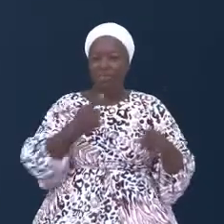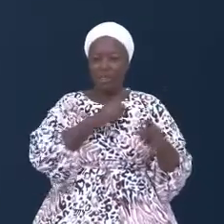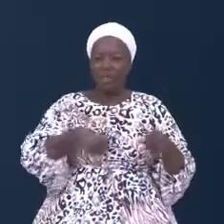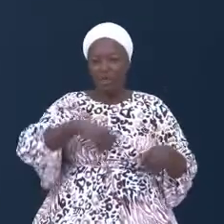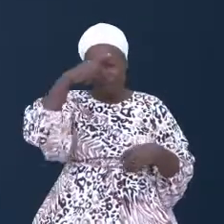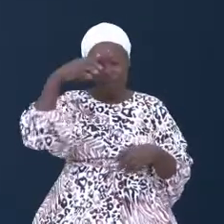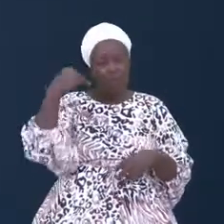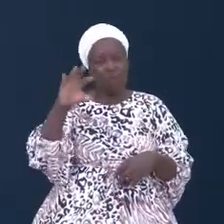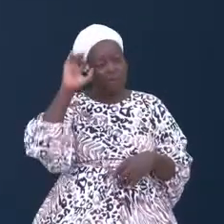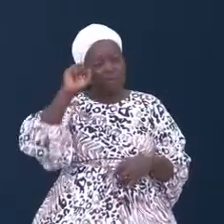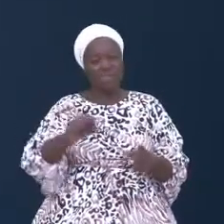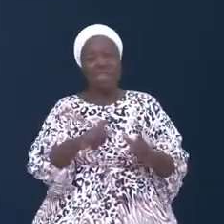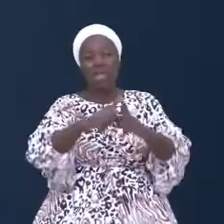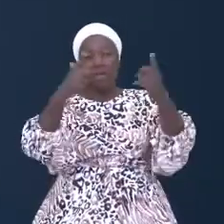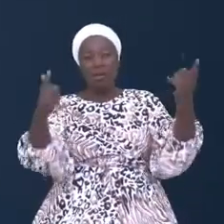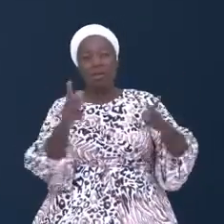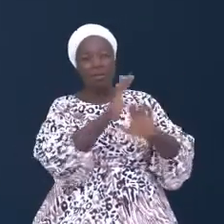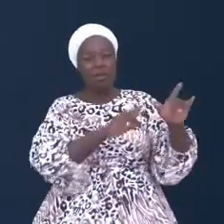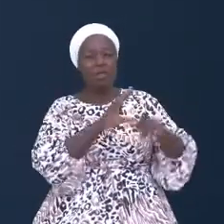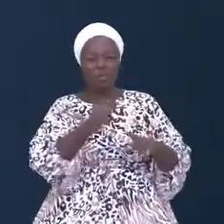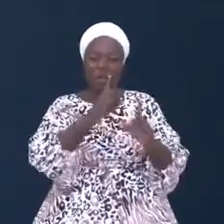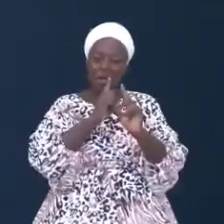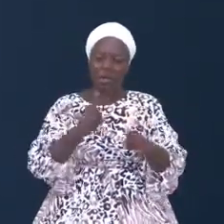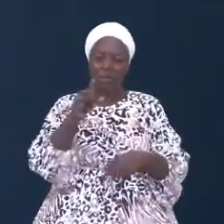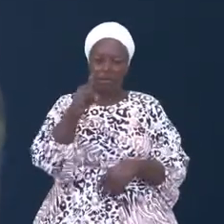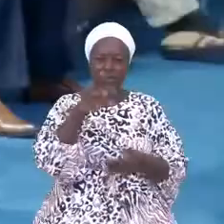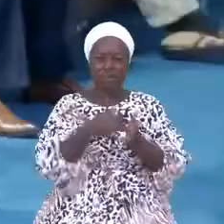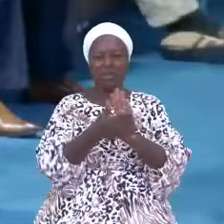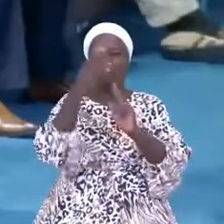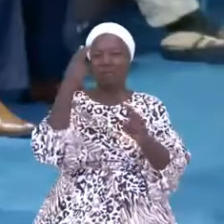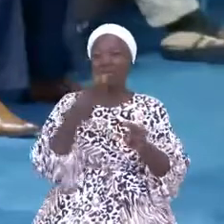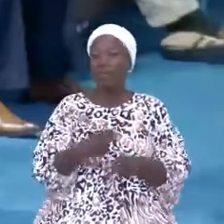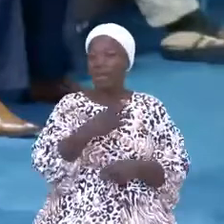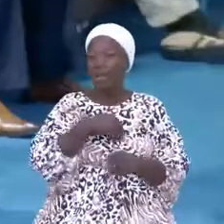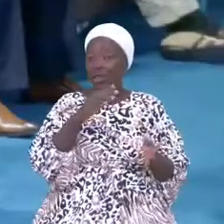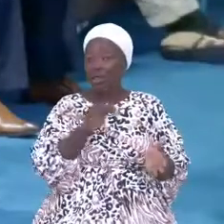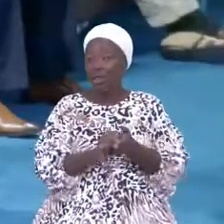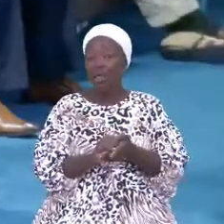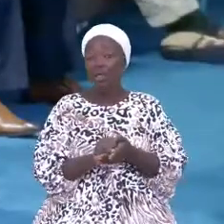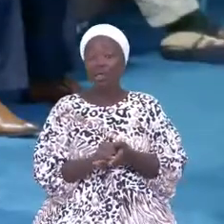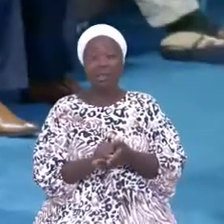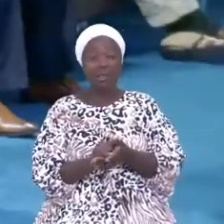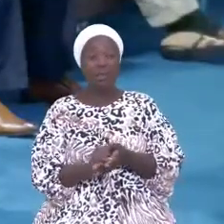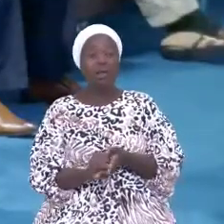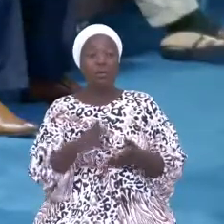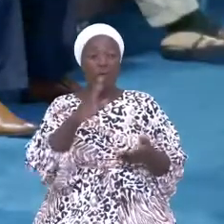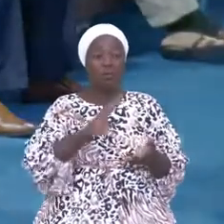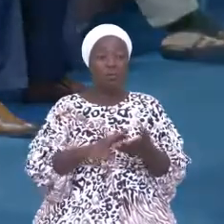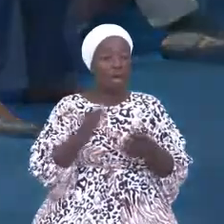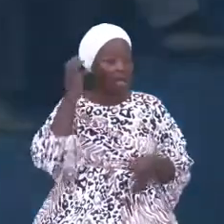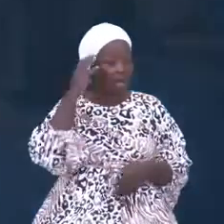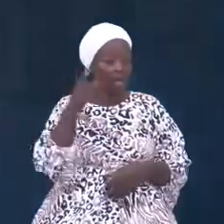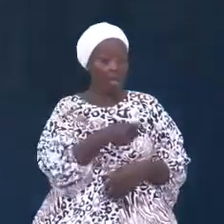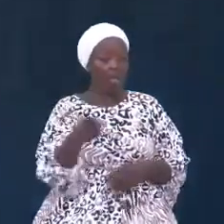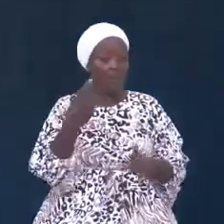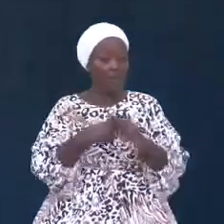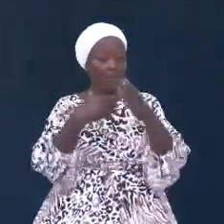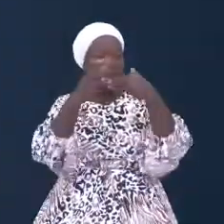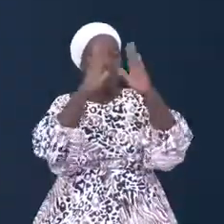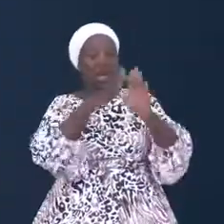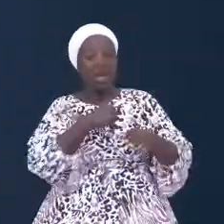his manifold mercy, he will answer you. Thou heardest them from heaven, and according to